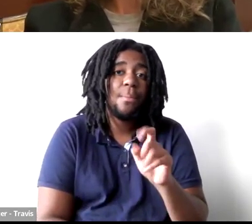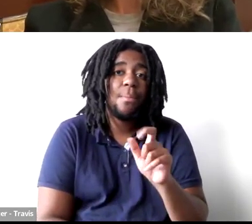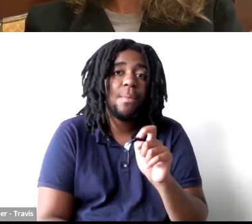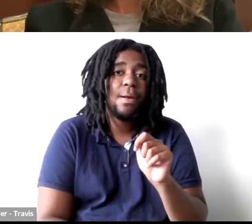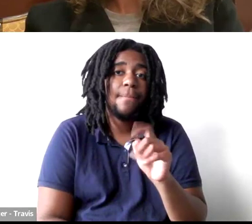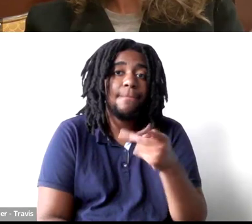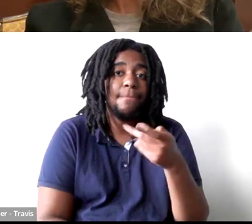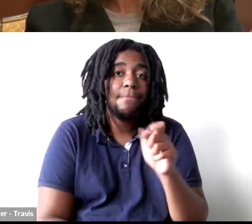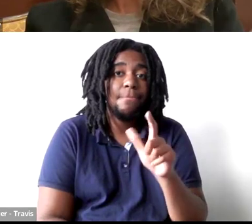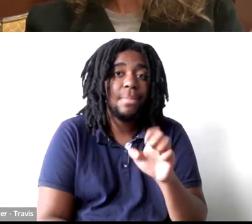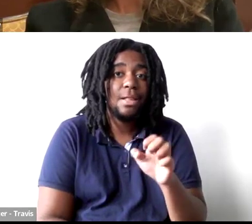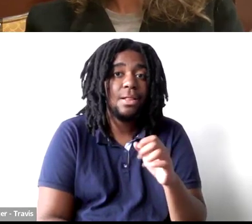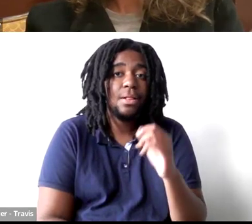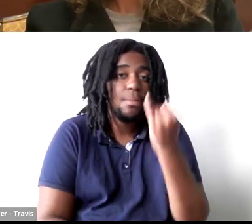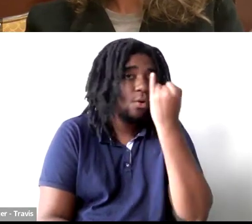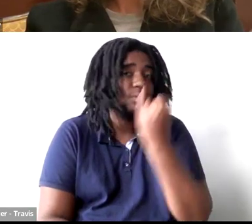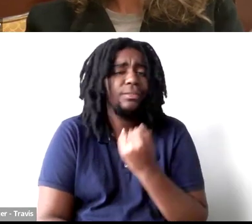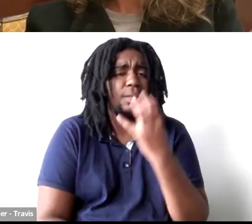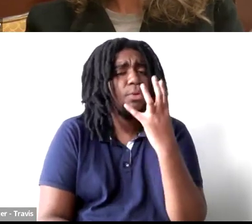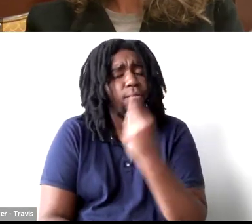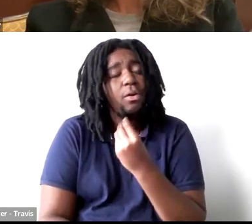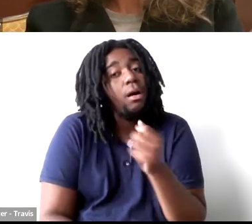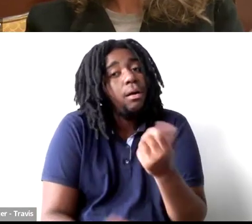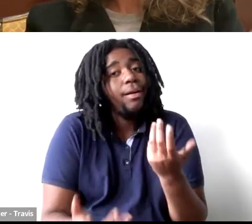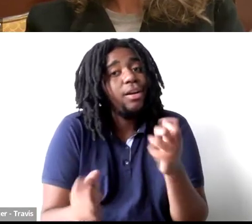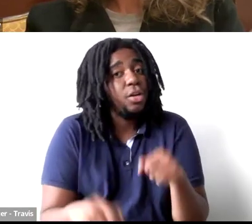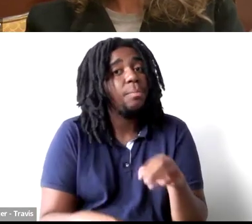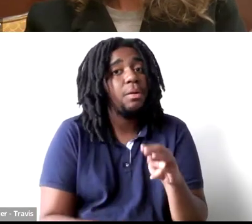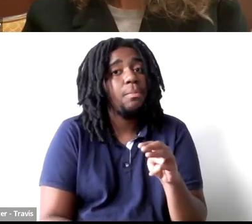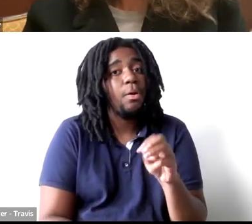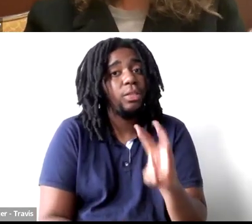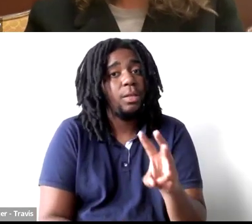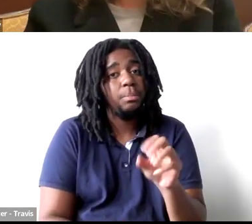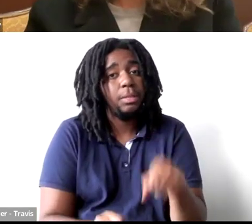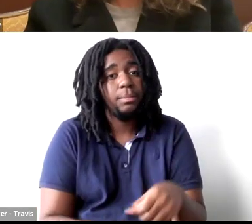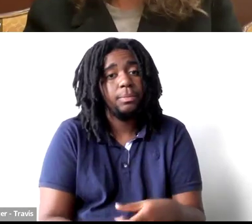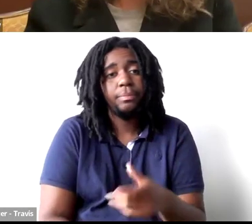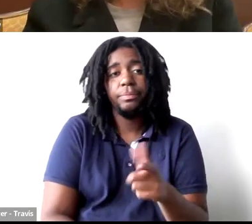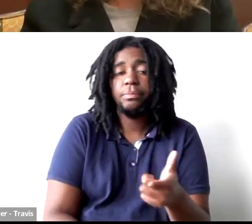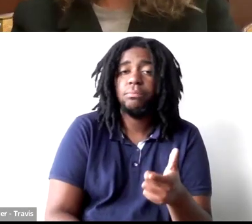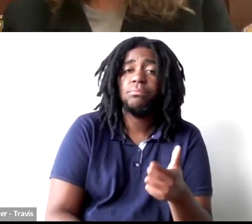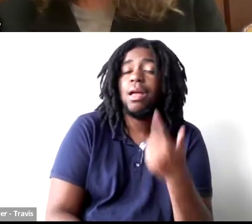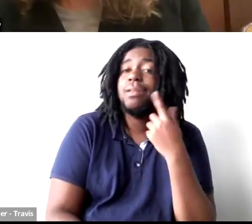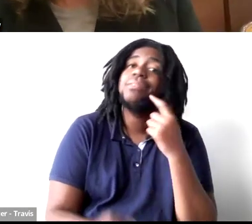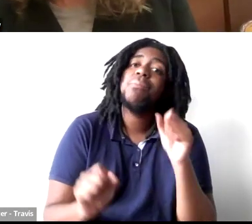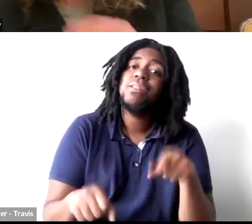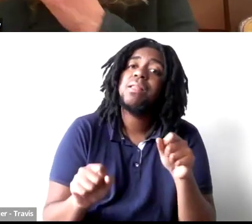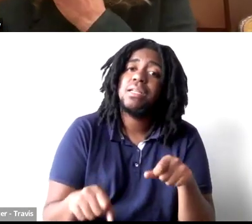it's beautiful. And it could be Moses. What do you think, Lauren? It's a possibility, and I'm looking at